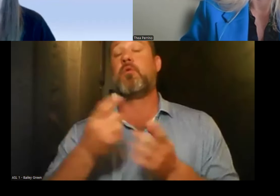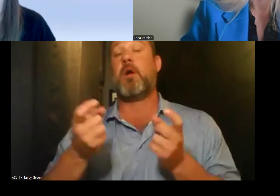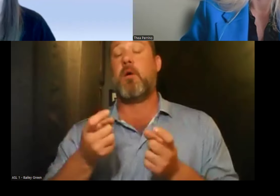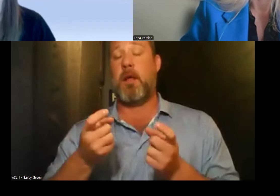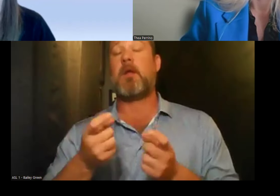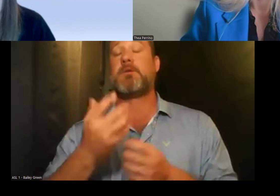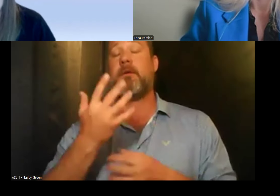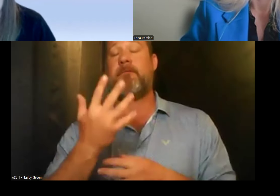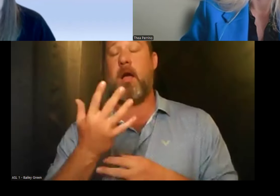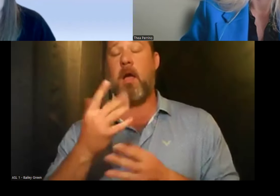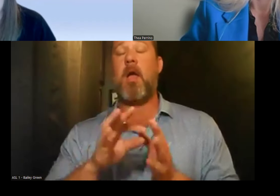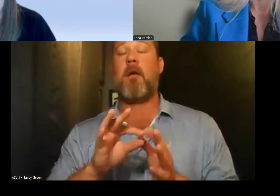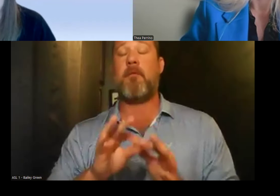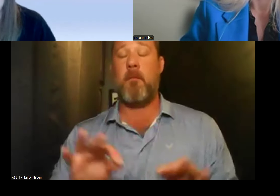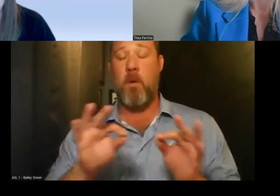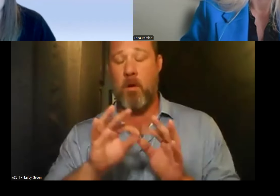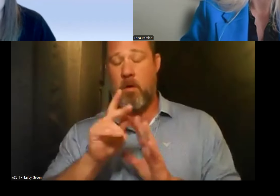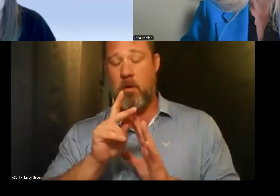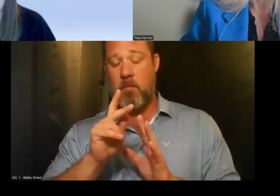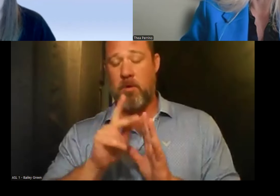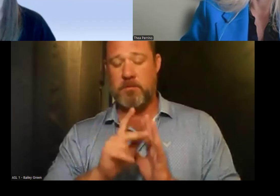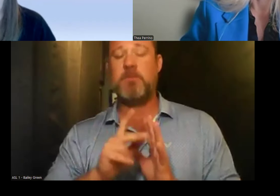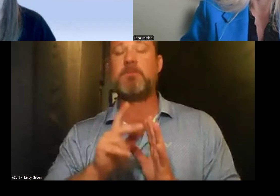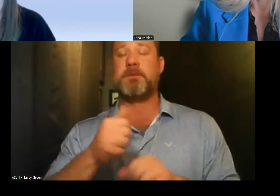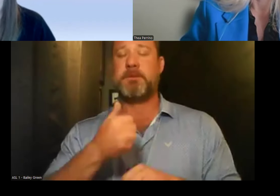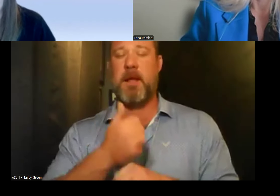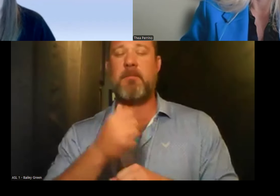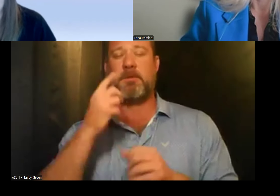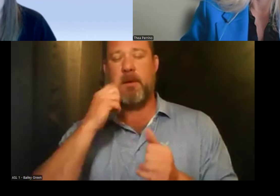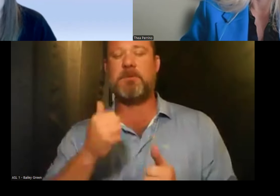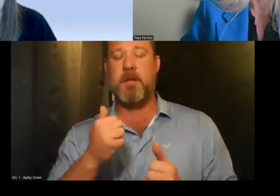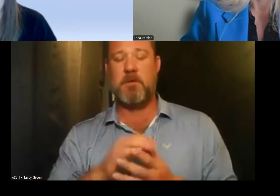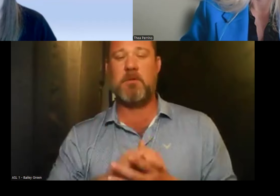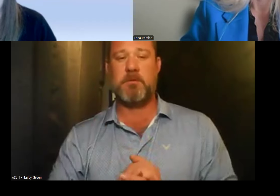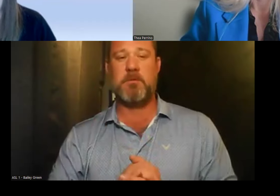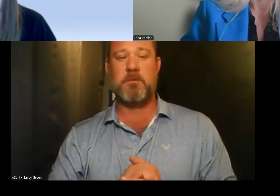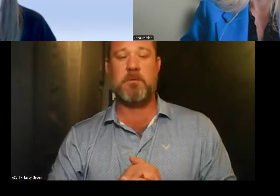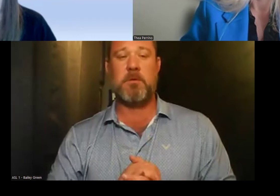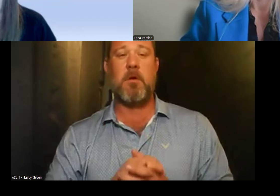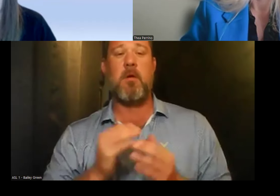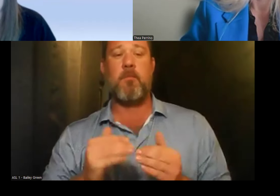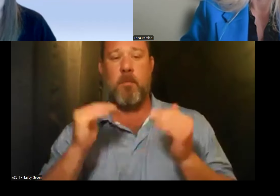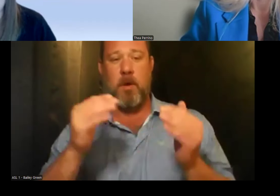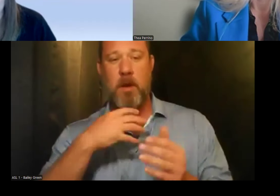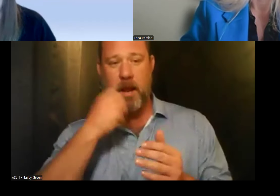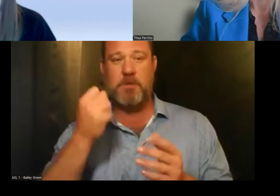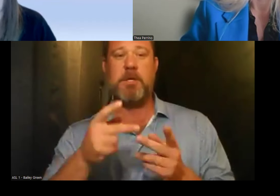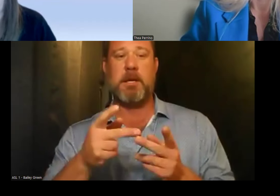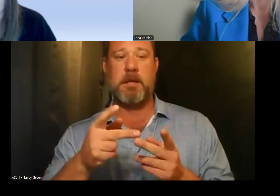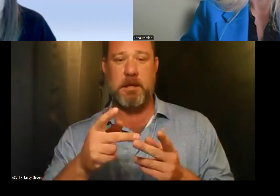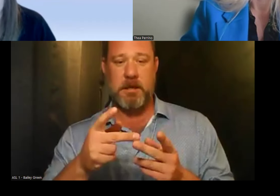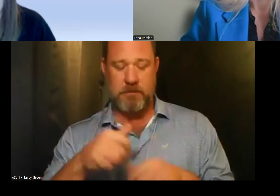5 key principles established by a dementia care work group. Promote aging in place with